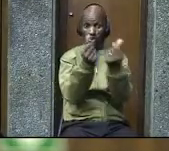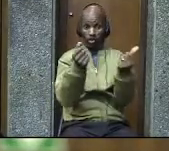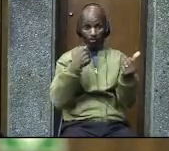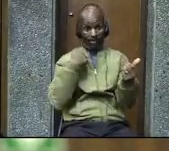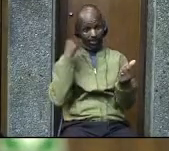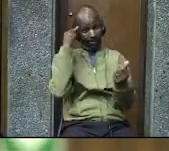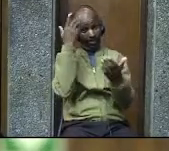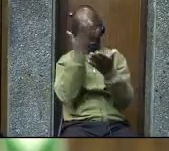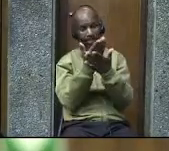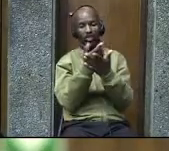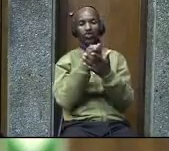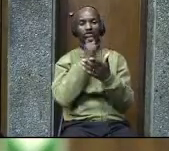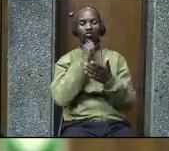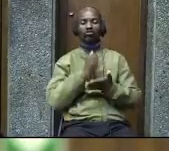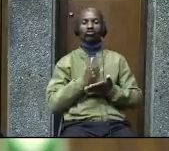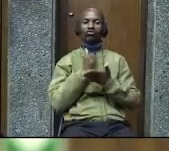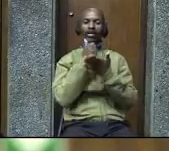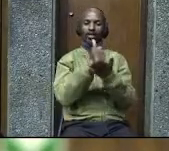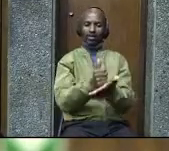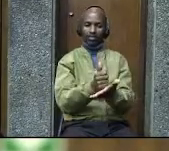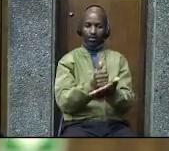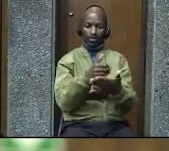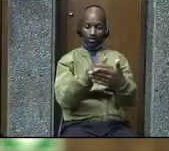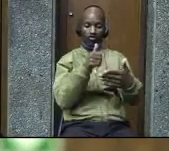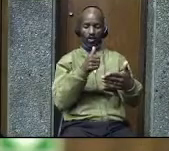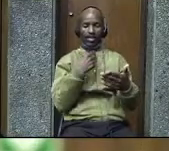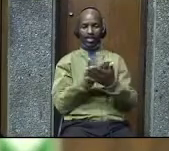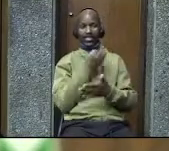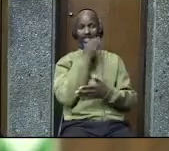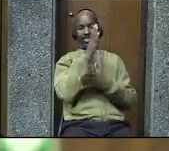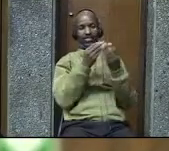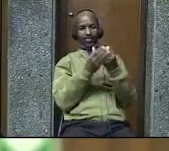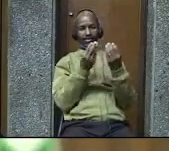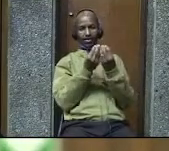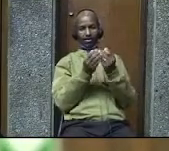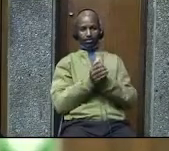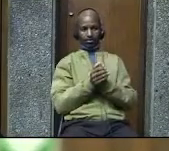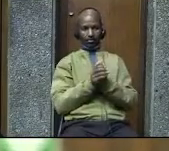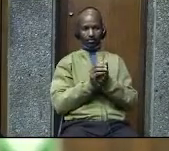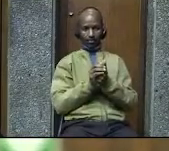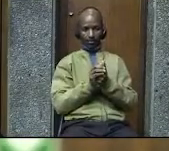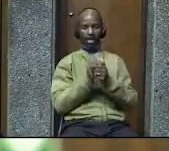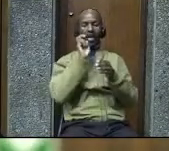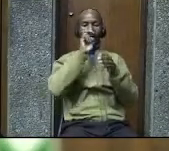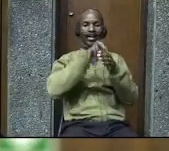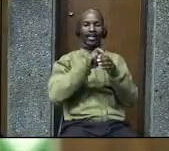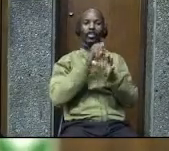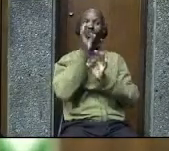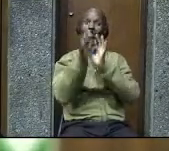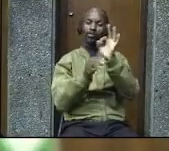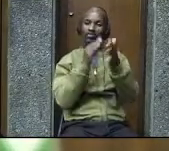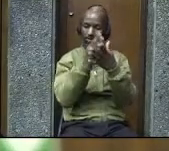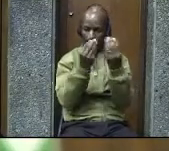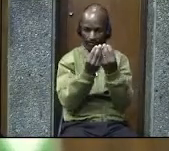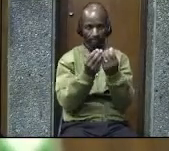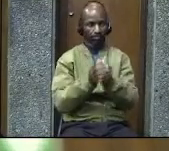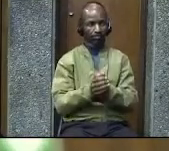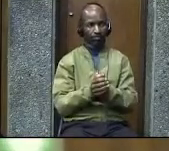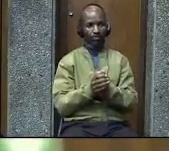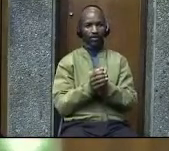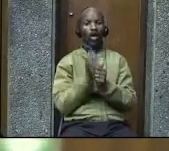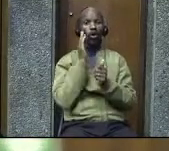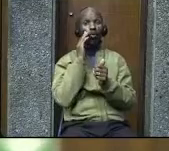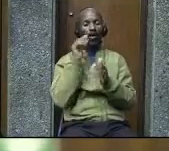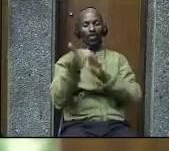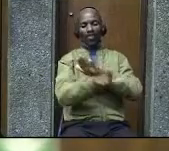think can work. Pele ke kena ditabeng tsa ka bana beso. I need to highlight something, that when